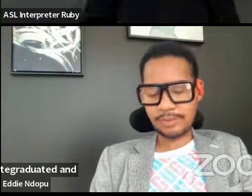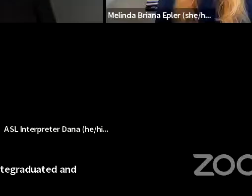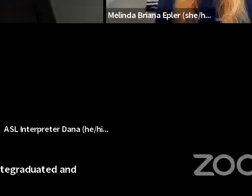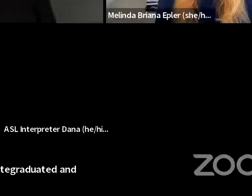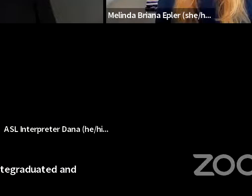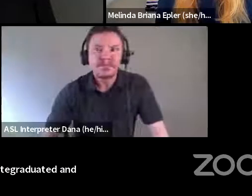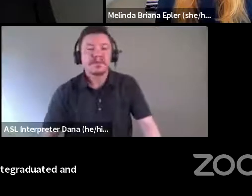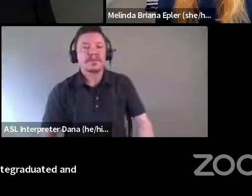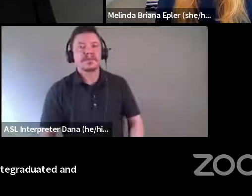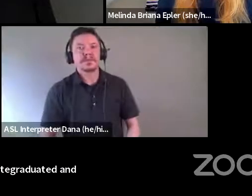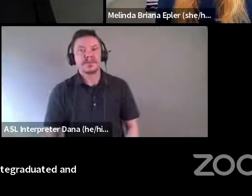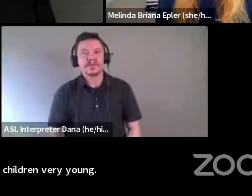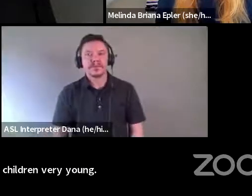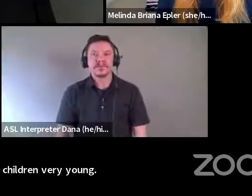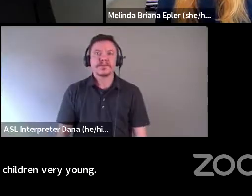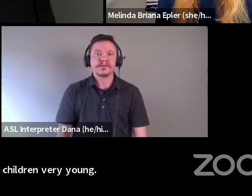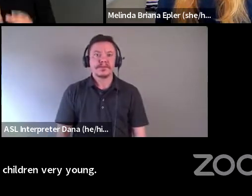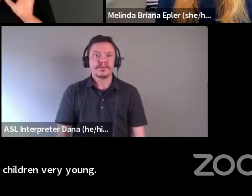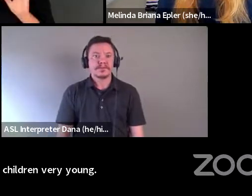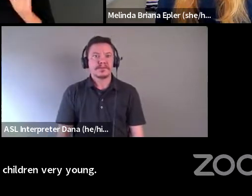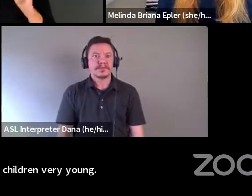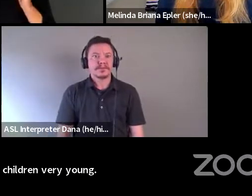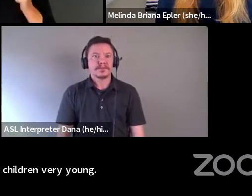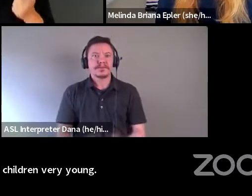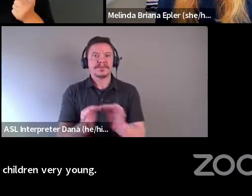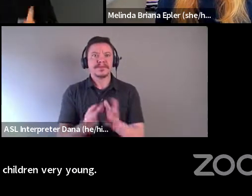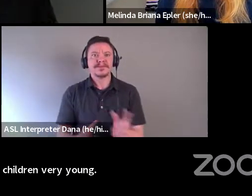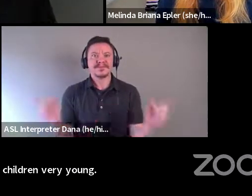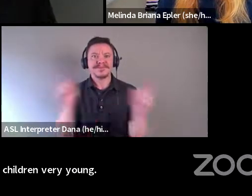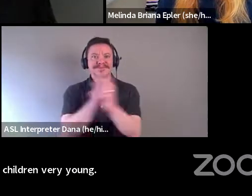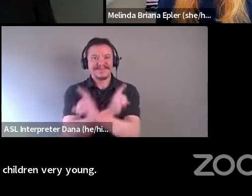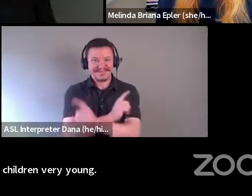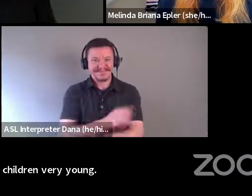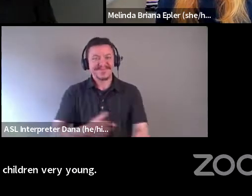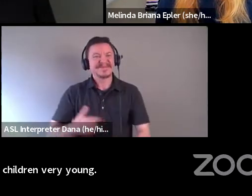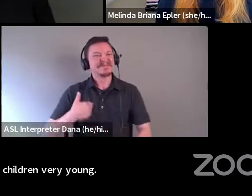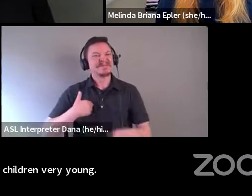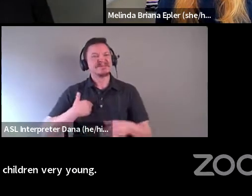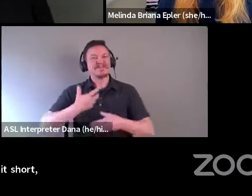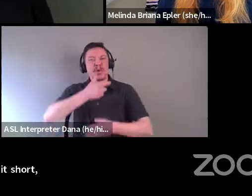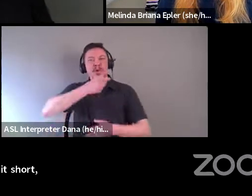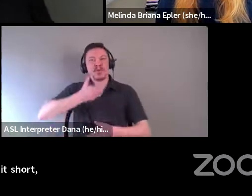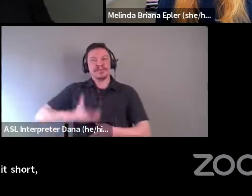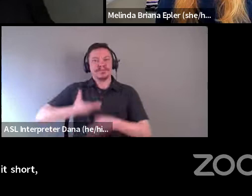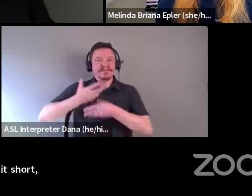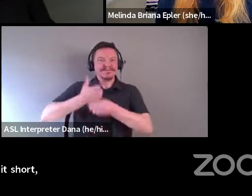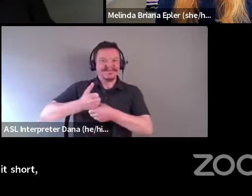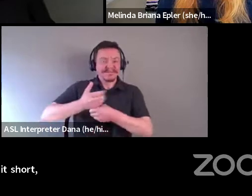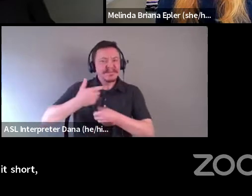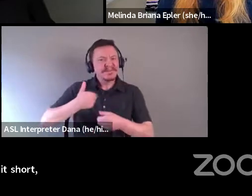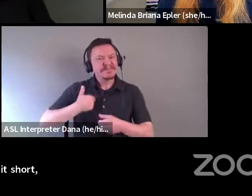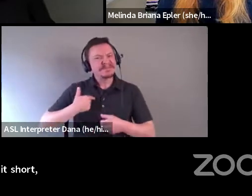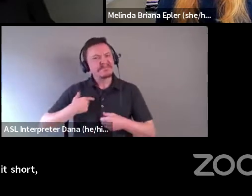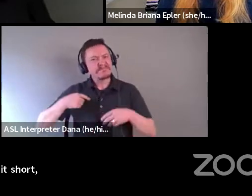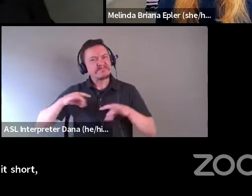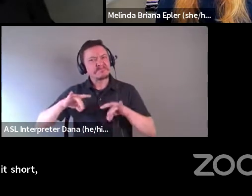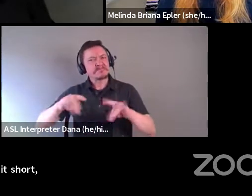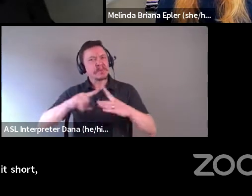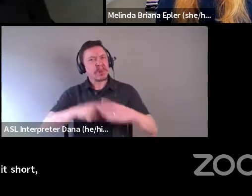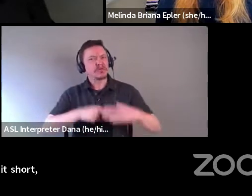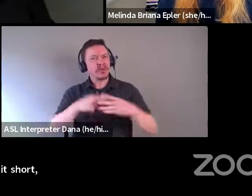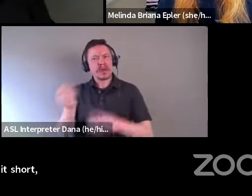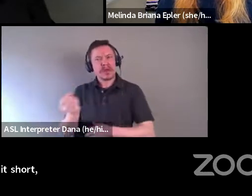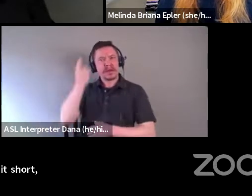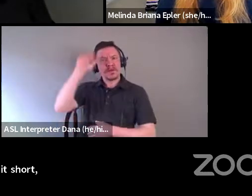keep it short, I then started understanding about disability